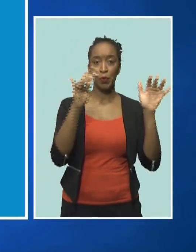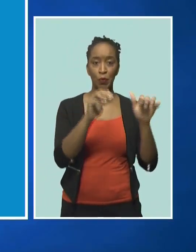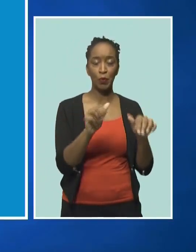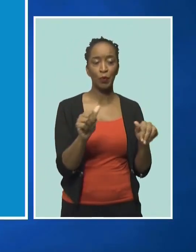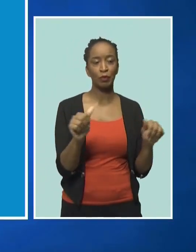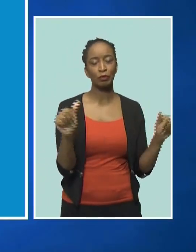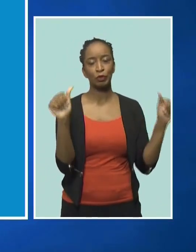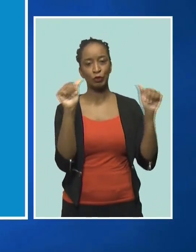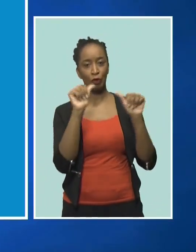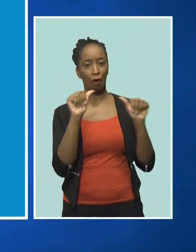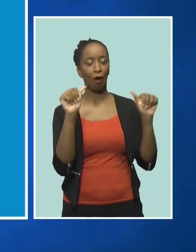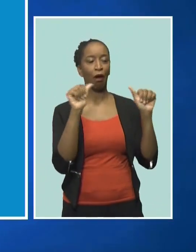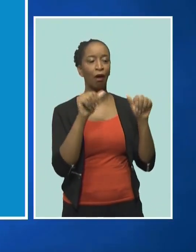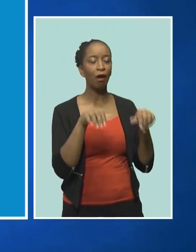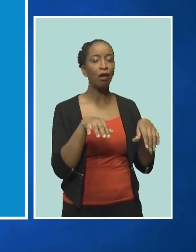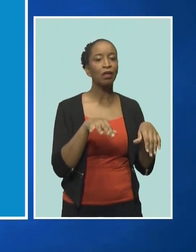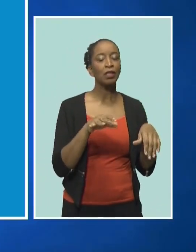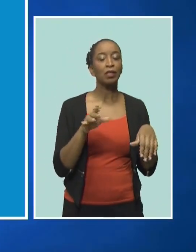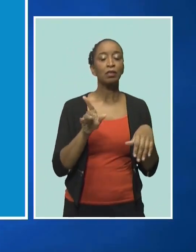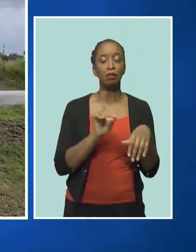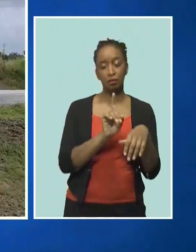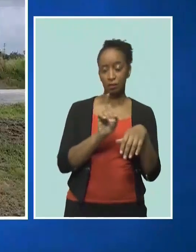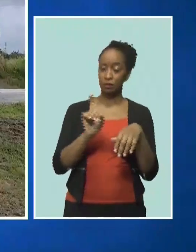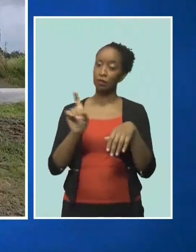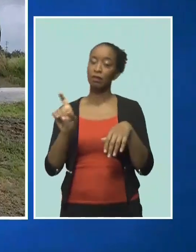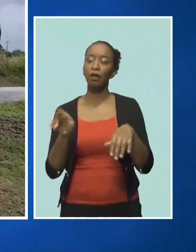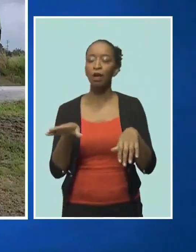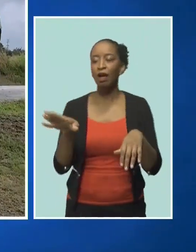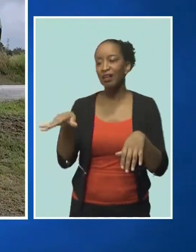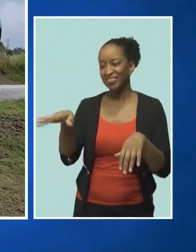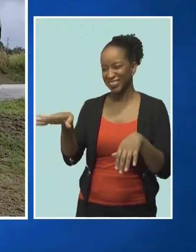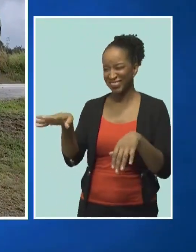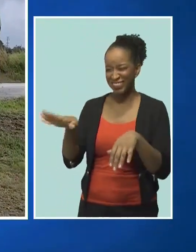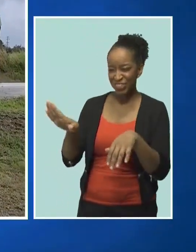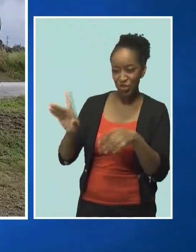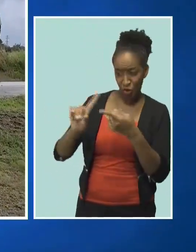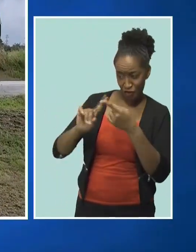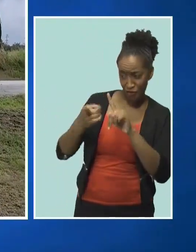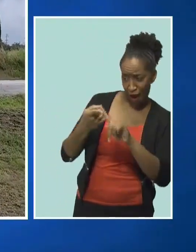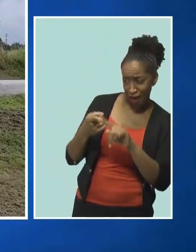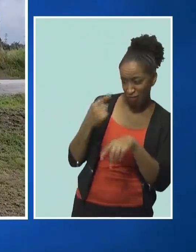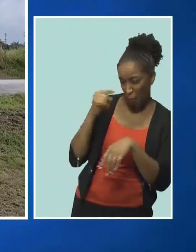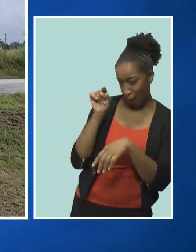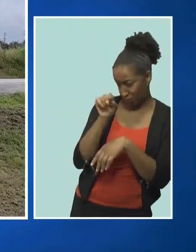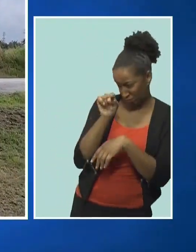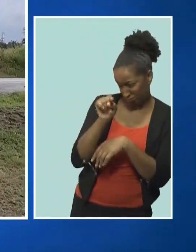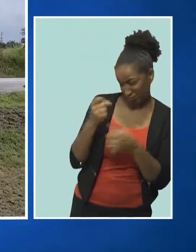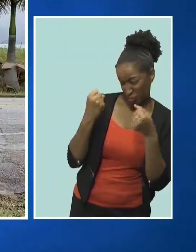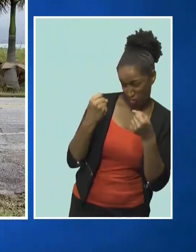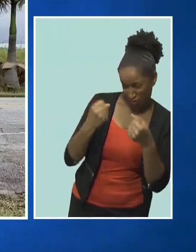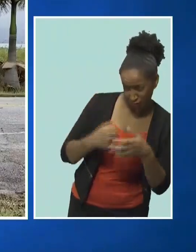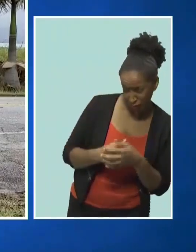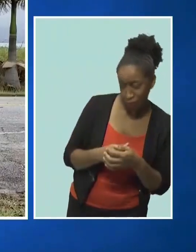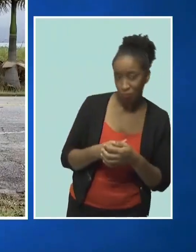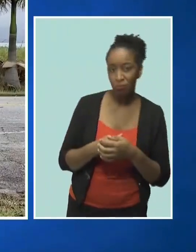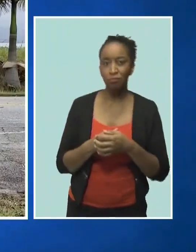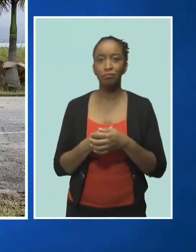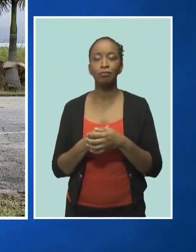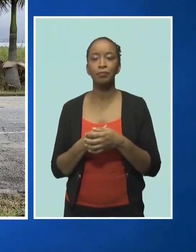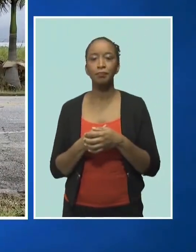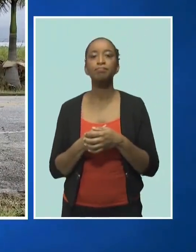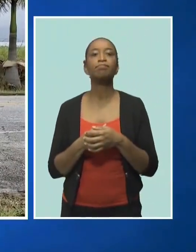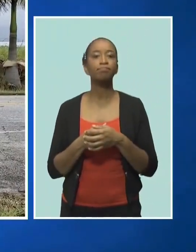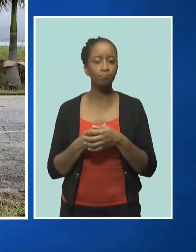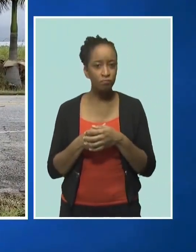find their car keys, please don't let them get behind the wheel. Mr. Graham also has a message for motorists, warning them to remember their other